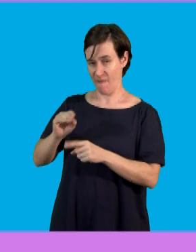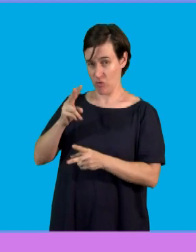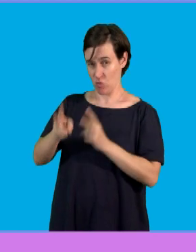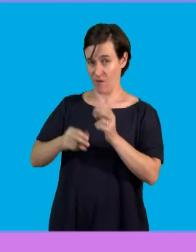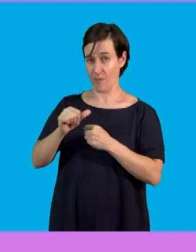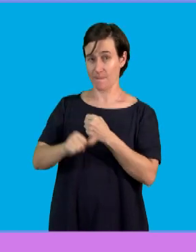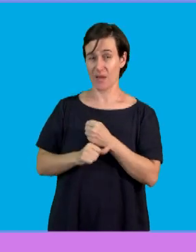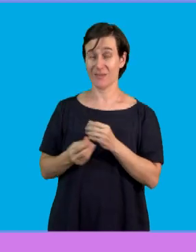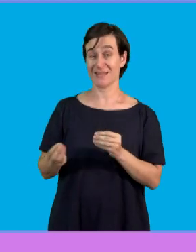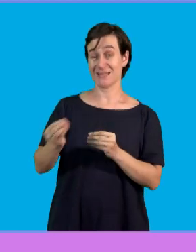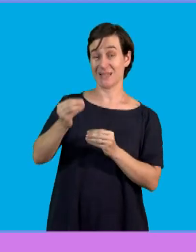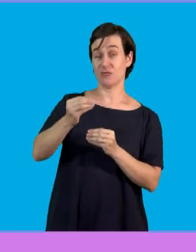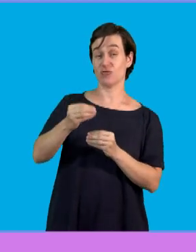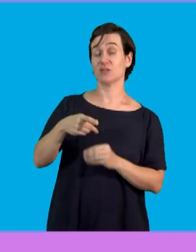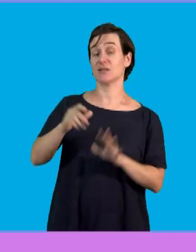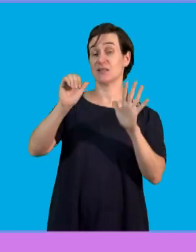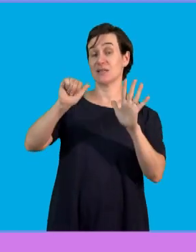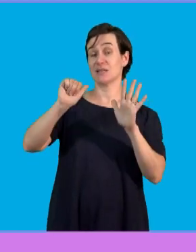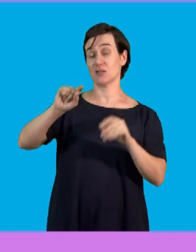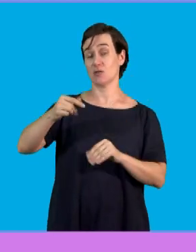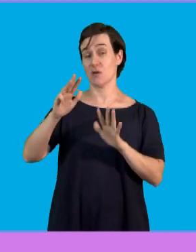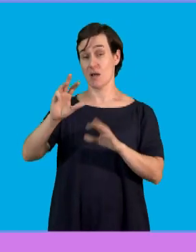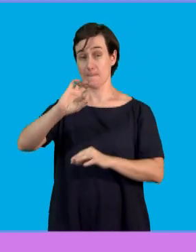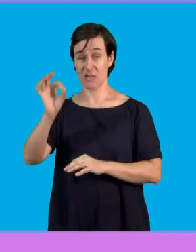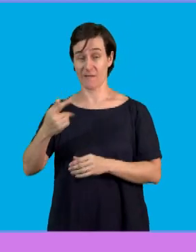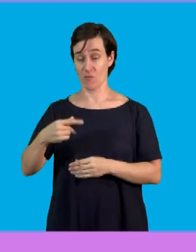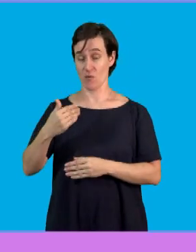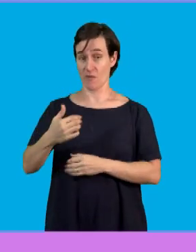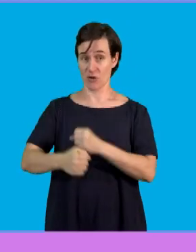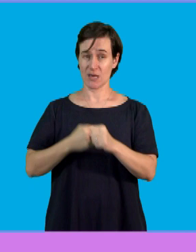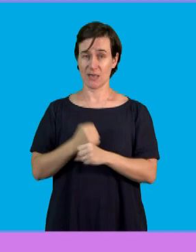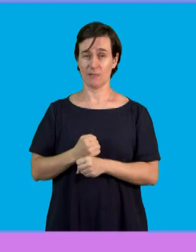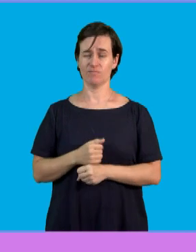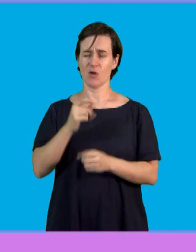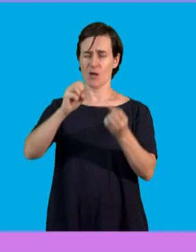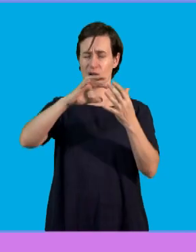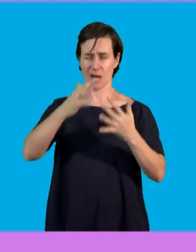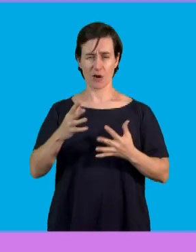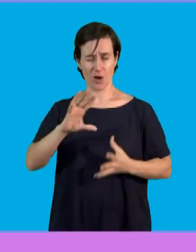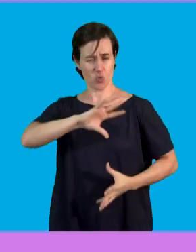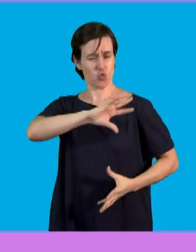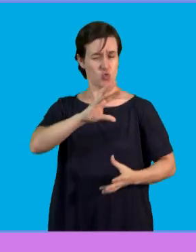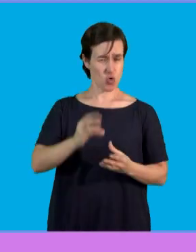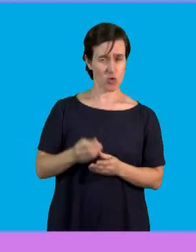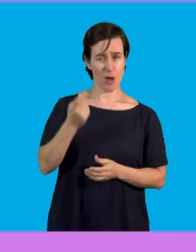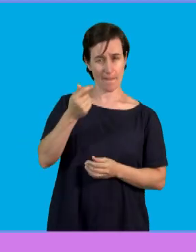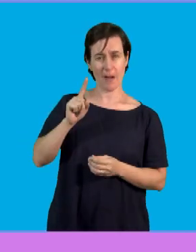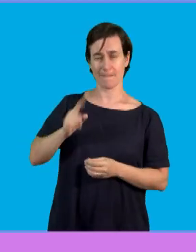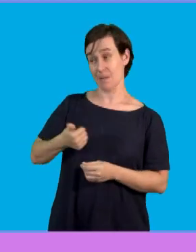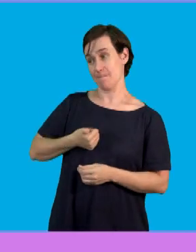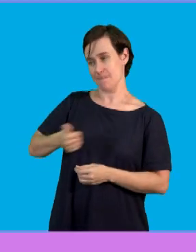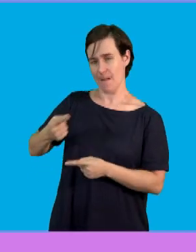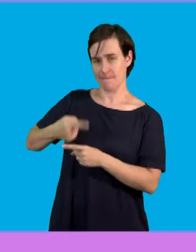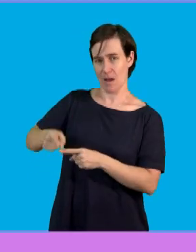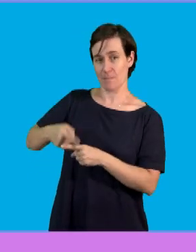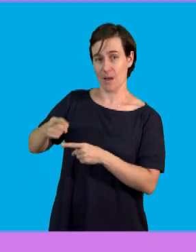an interest rate of 6.9% per annum. Calculate the total amount to be paid